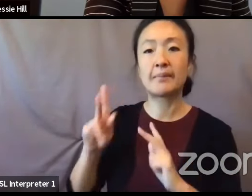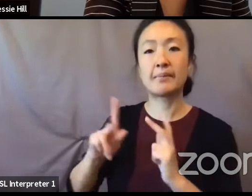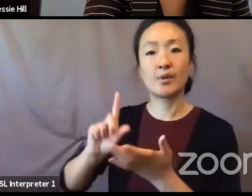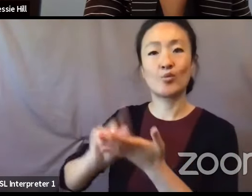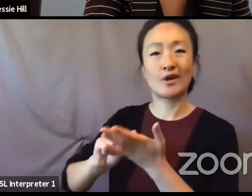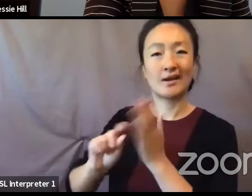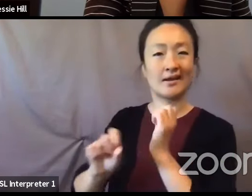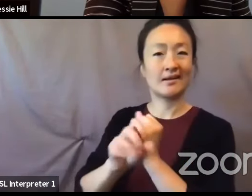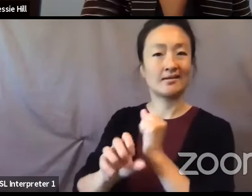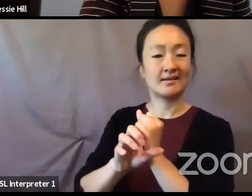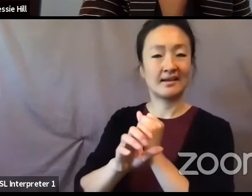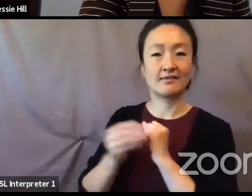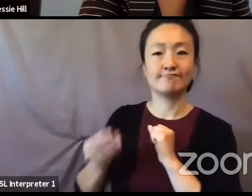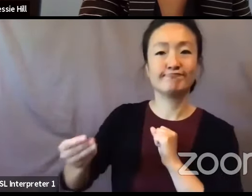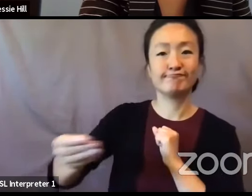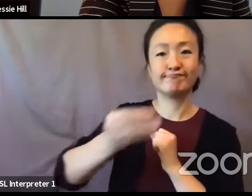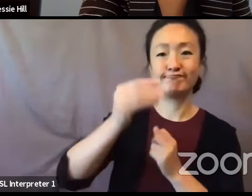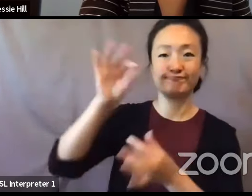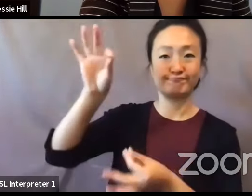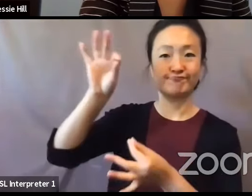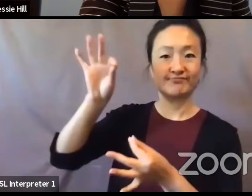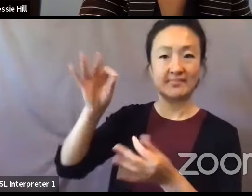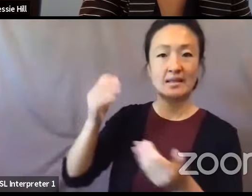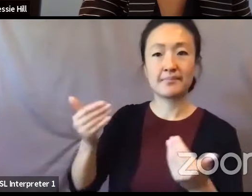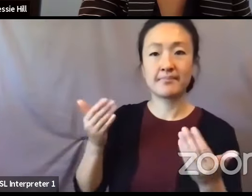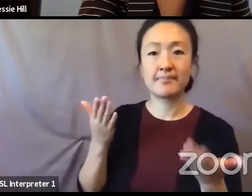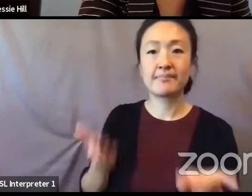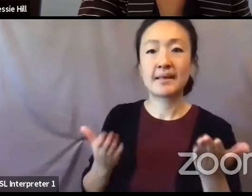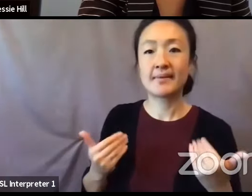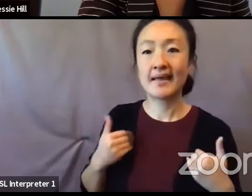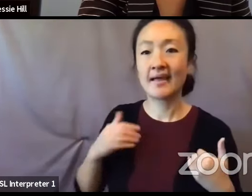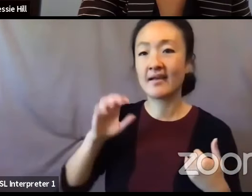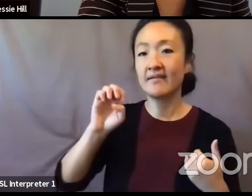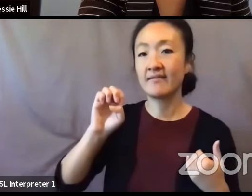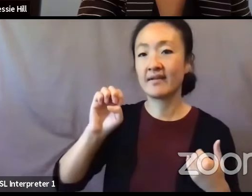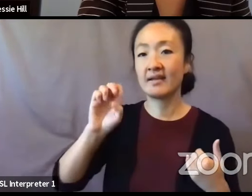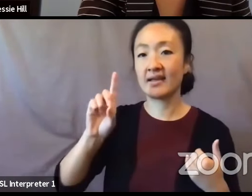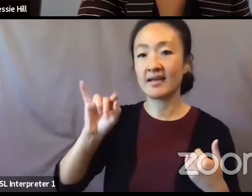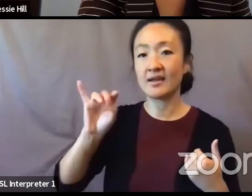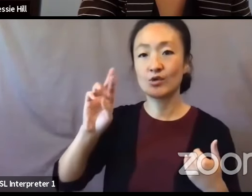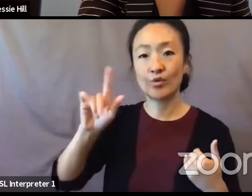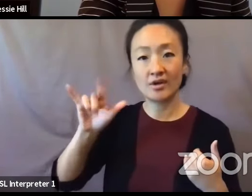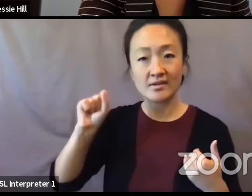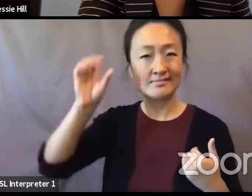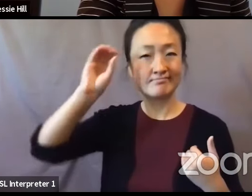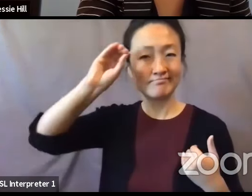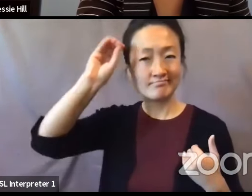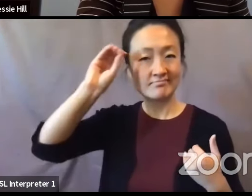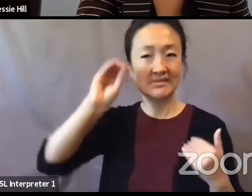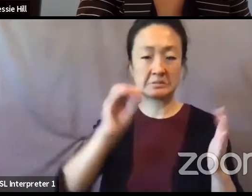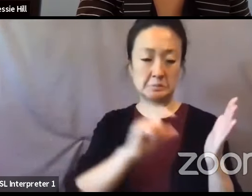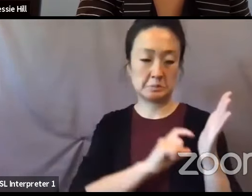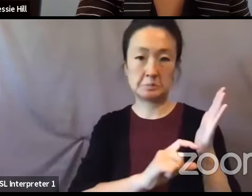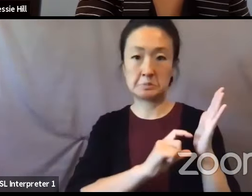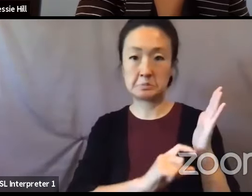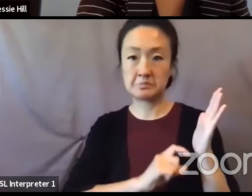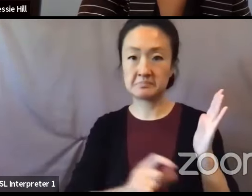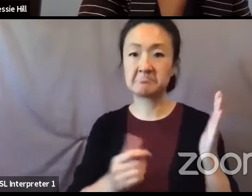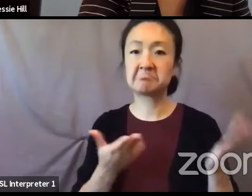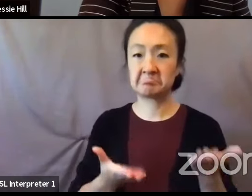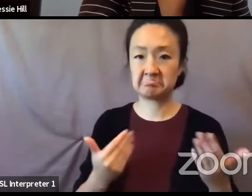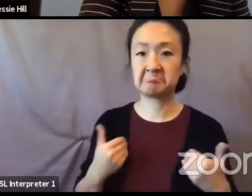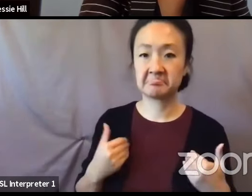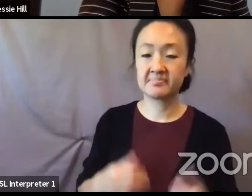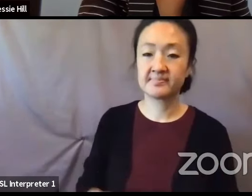advertising circulars that might have editorials or content or other things in the margins. So it's not